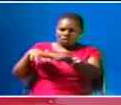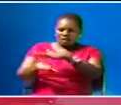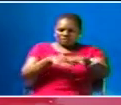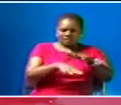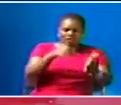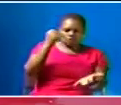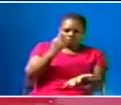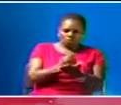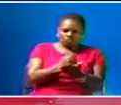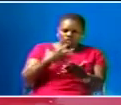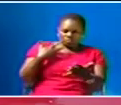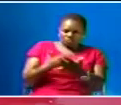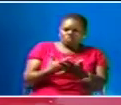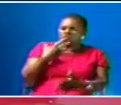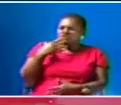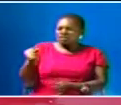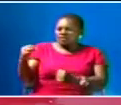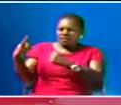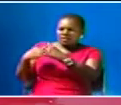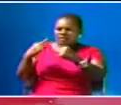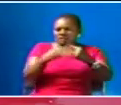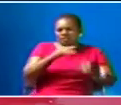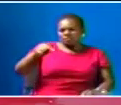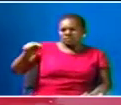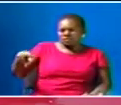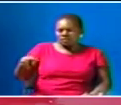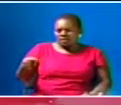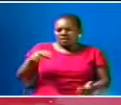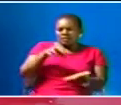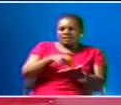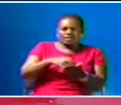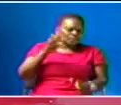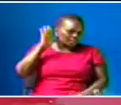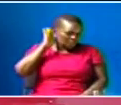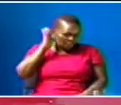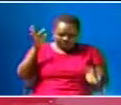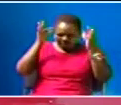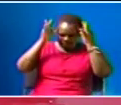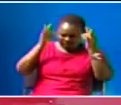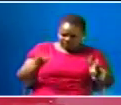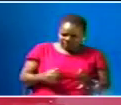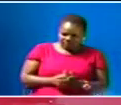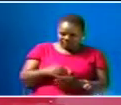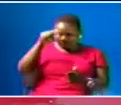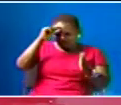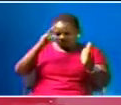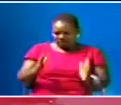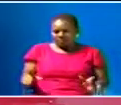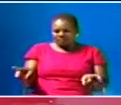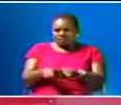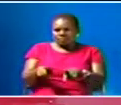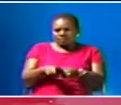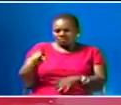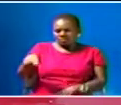office until a 588 million shillings graft case against him is heard and determined. The governors have also